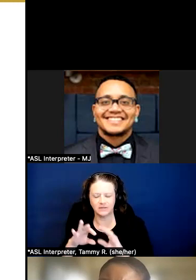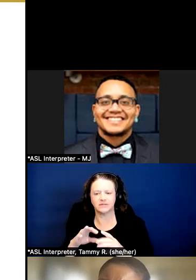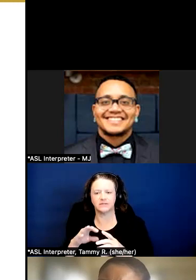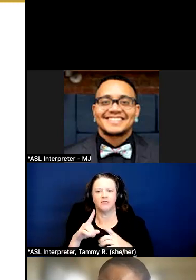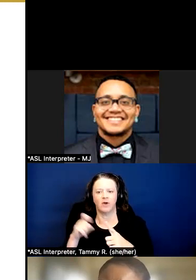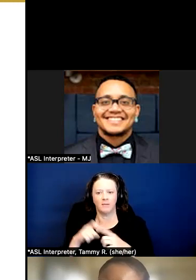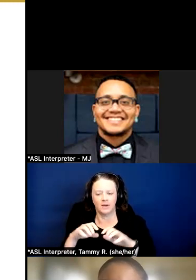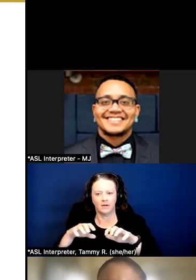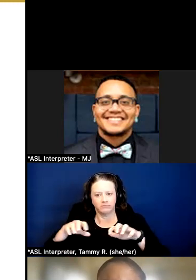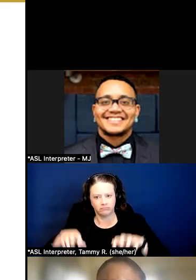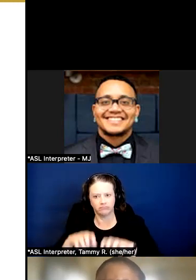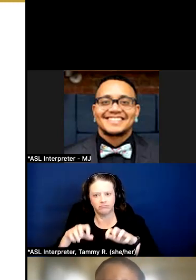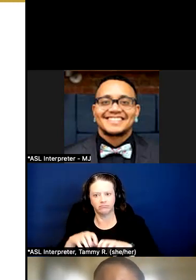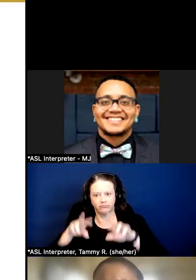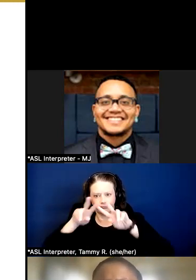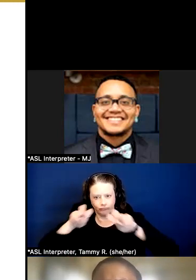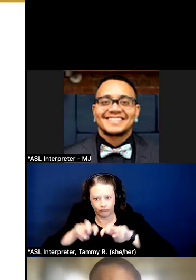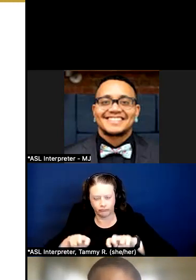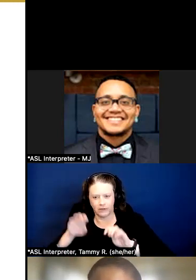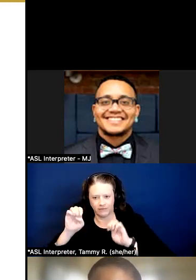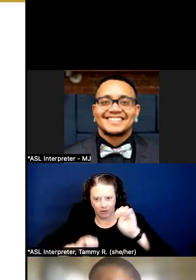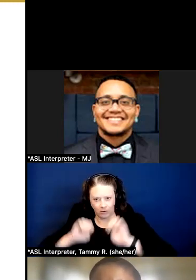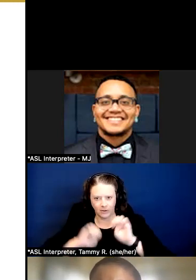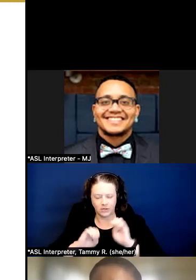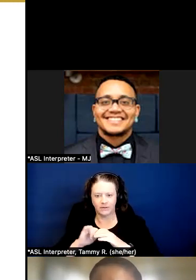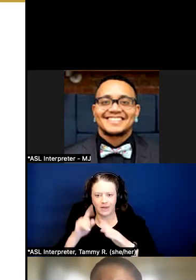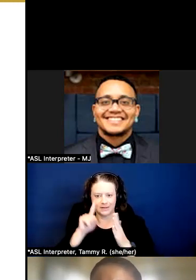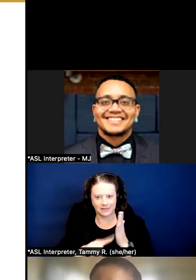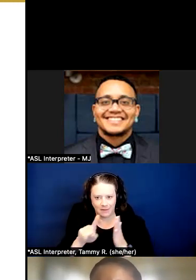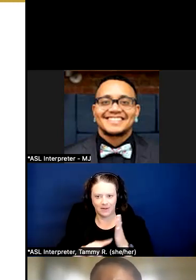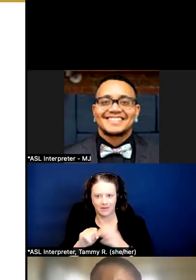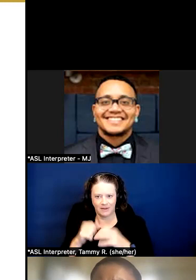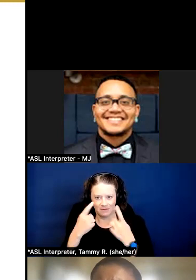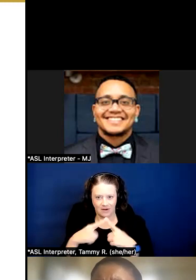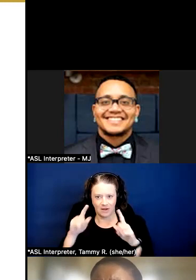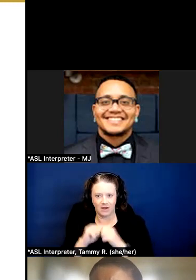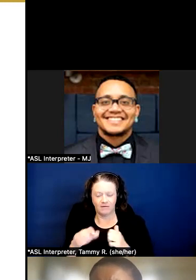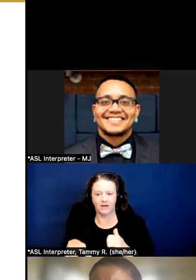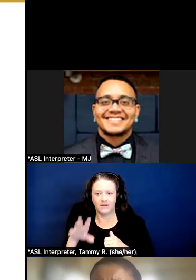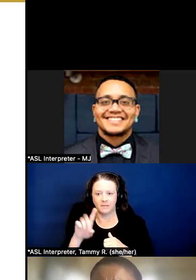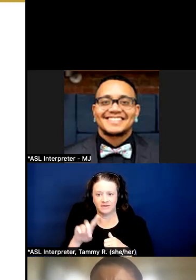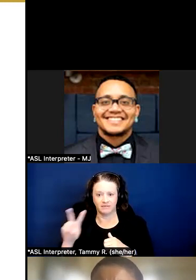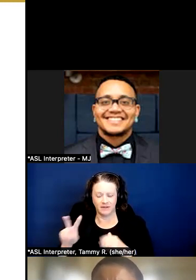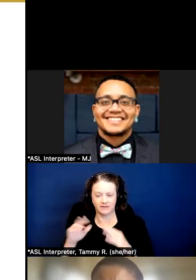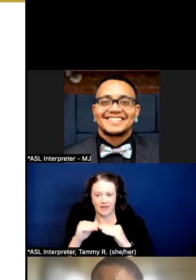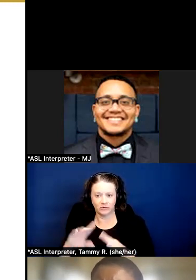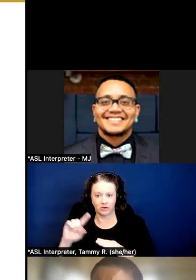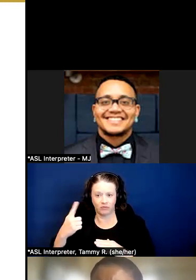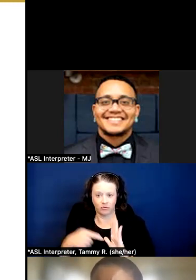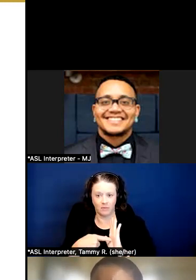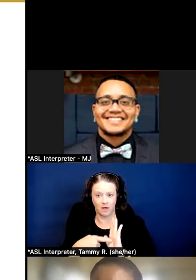demonstration evaluation that examined the effectiveness of the domestic violence housing first model for a diverse group